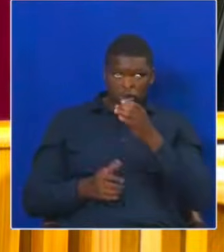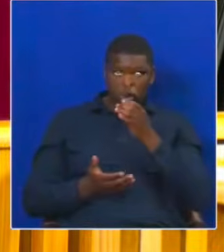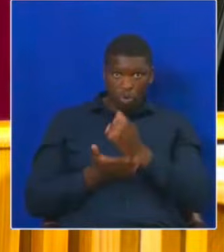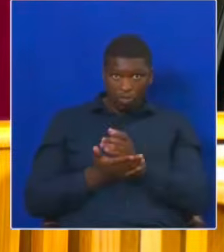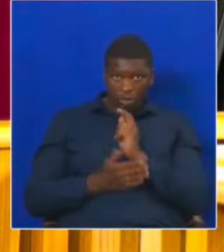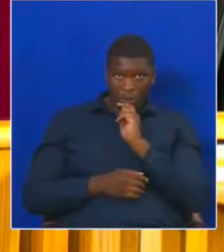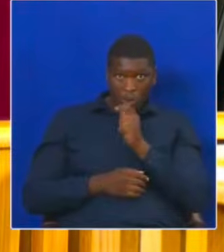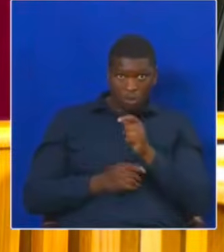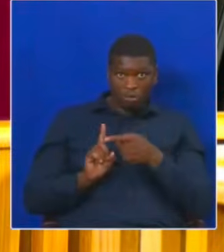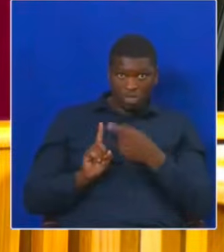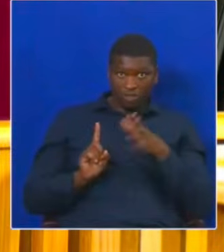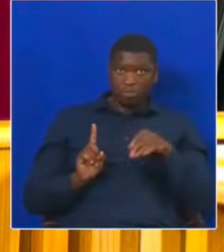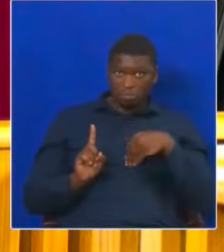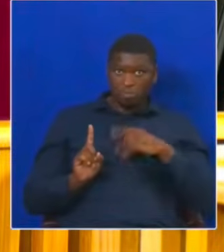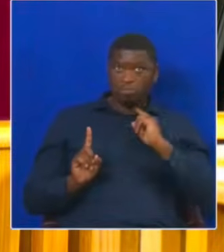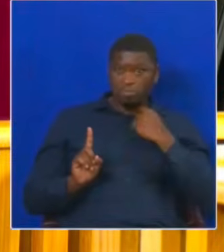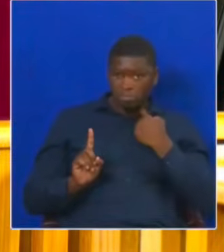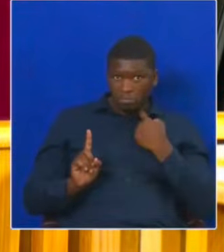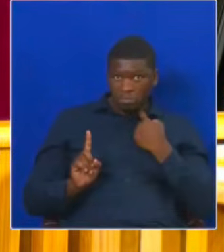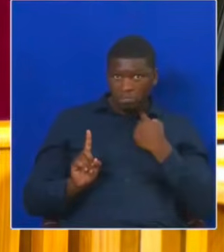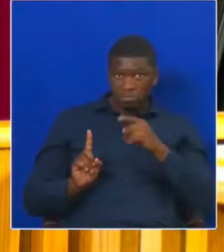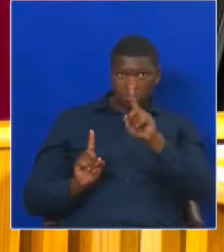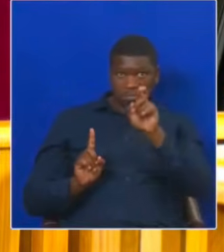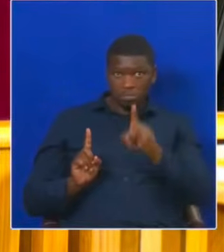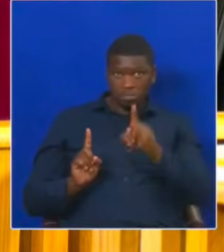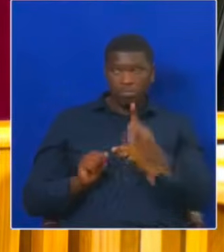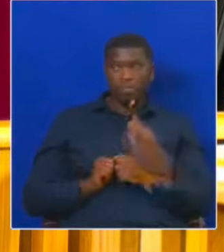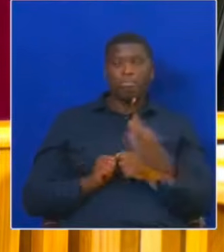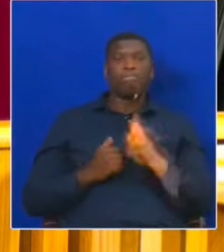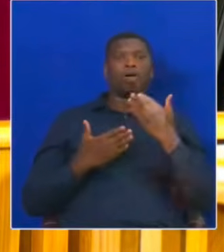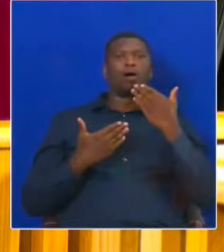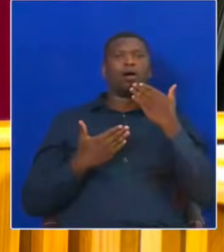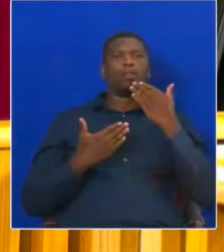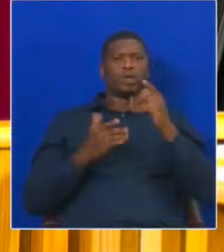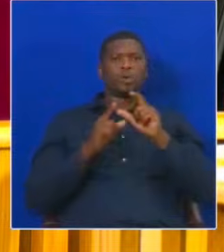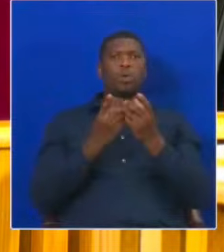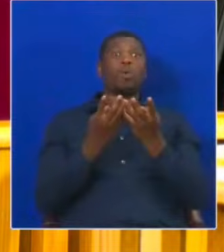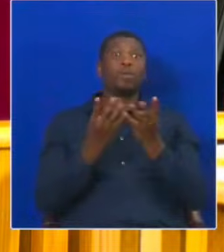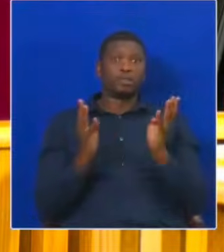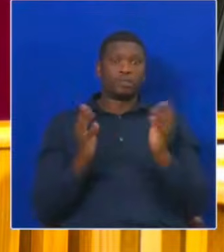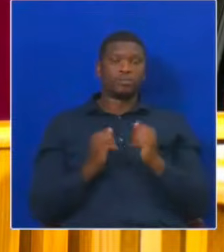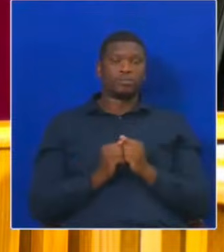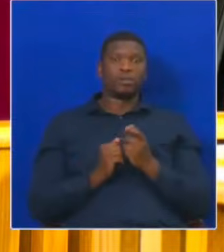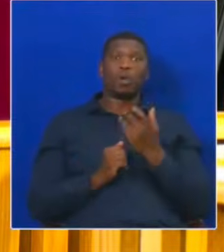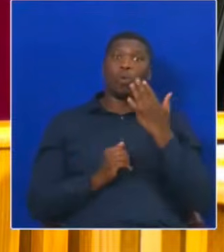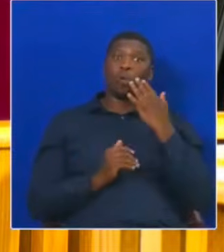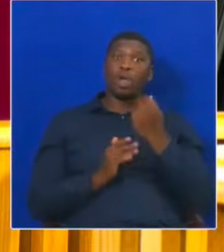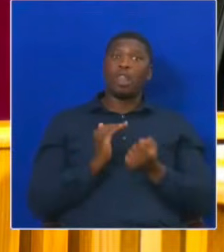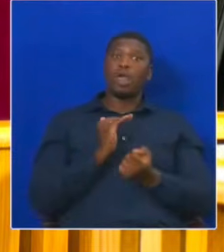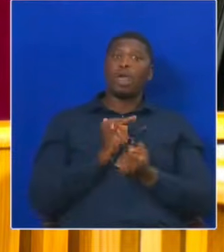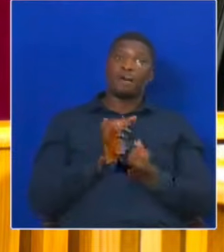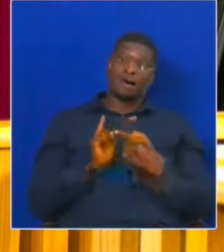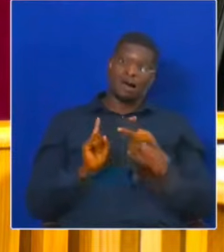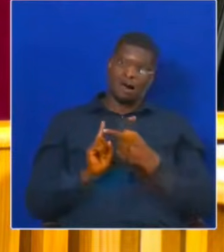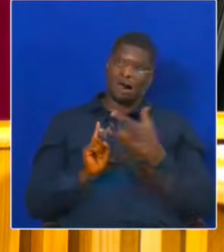Thank you, Commissioners. Upon the arrest of Mr. Madlanga on the 14th of May,